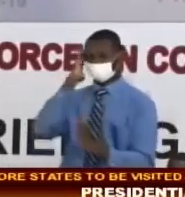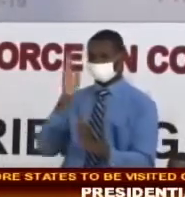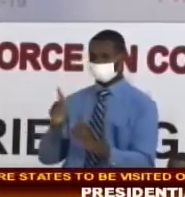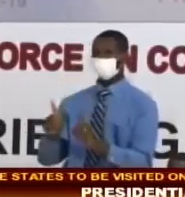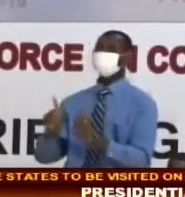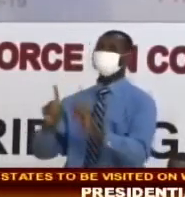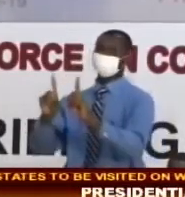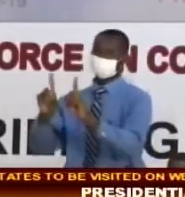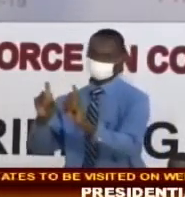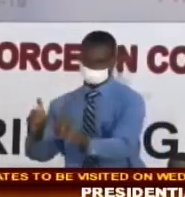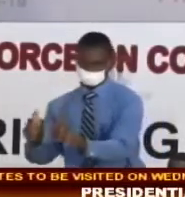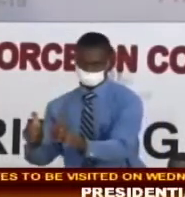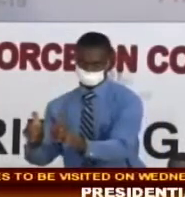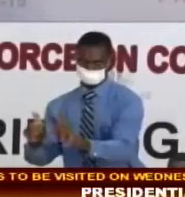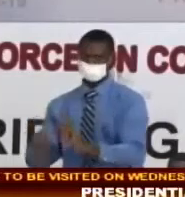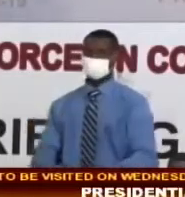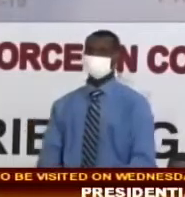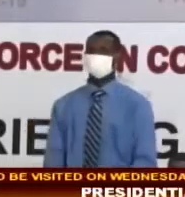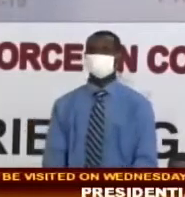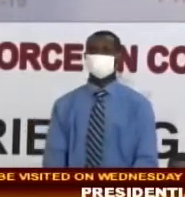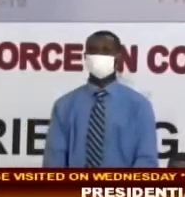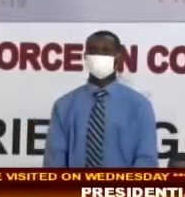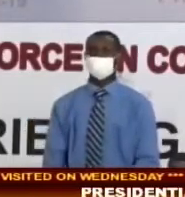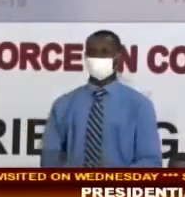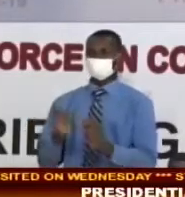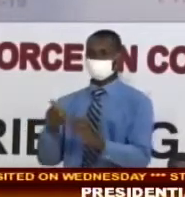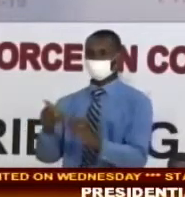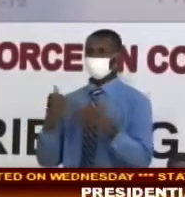with symptoms that are suggestive,